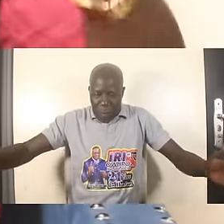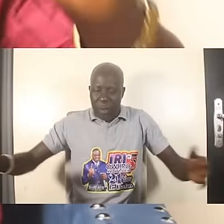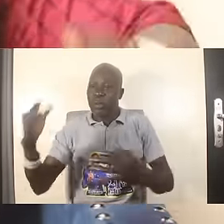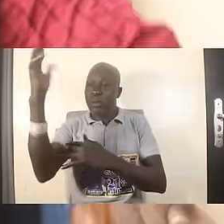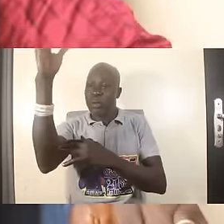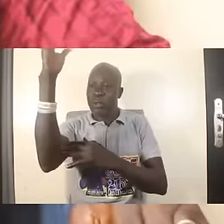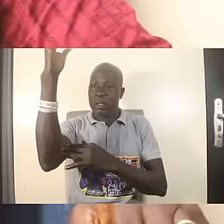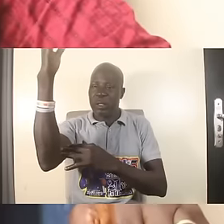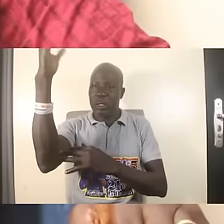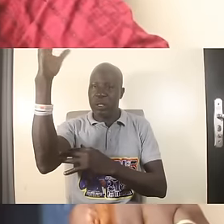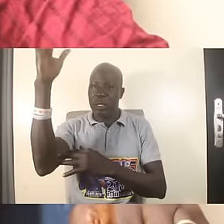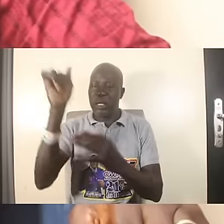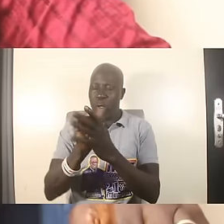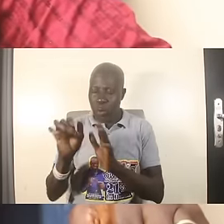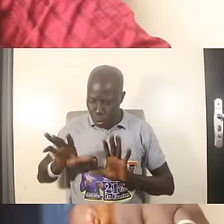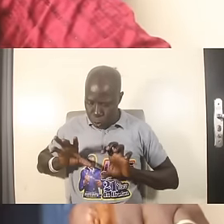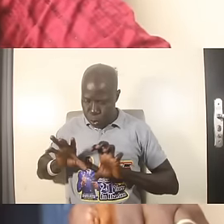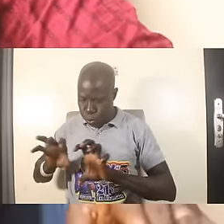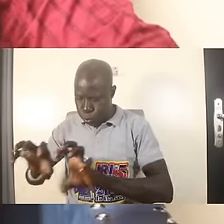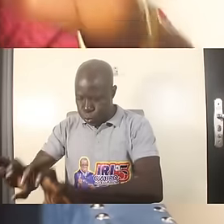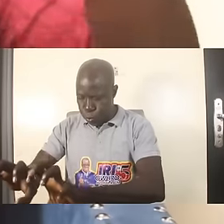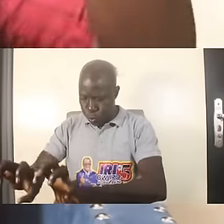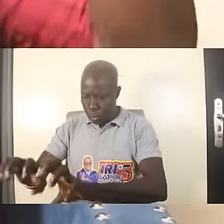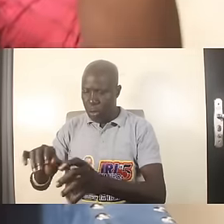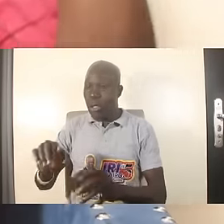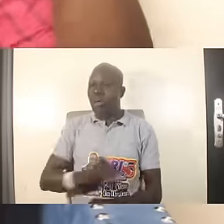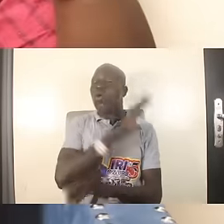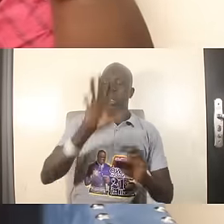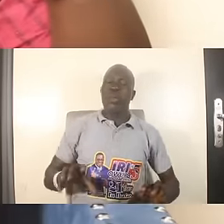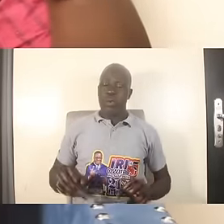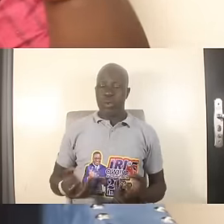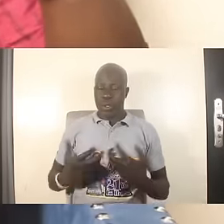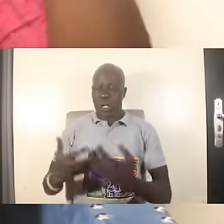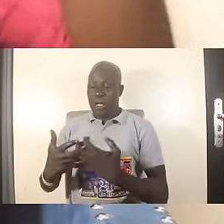extension. That's a tree. That wants to be demolished. Once they put the